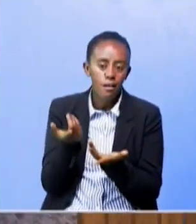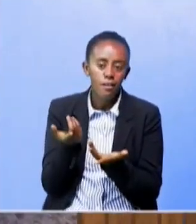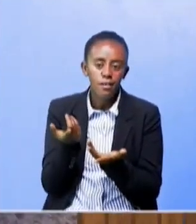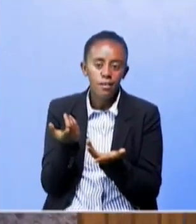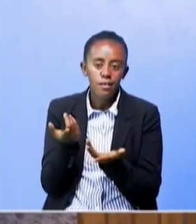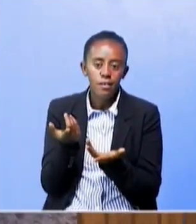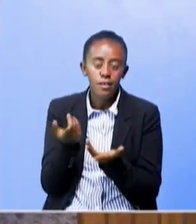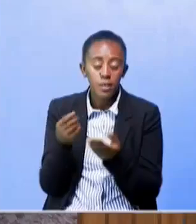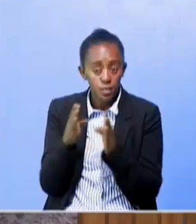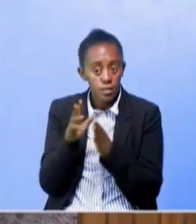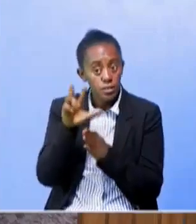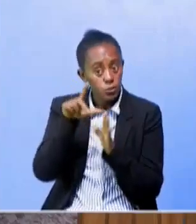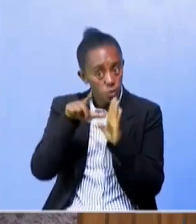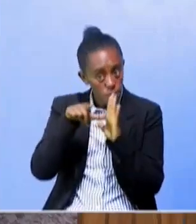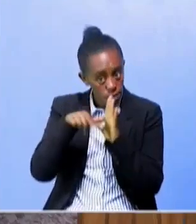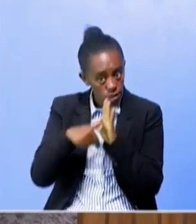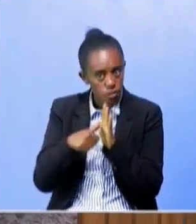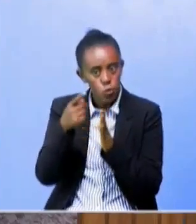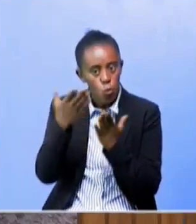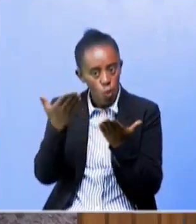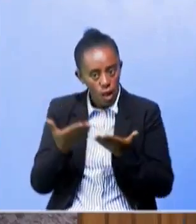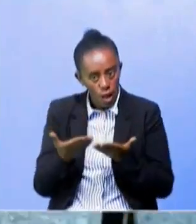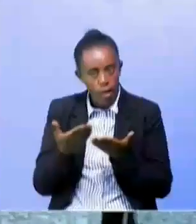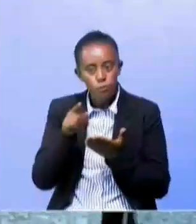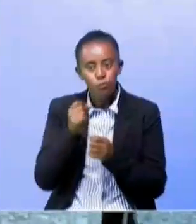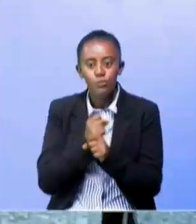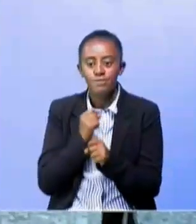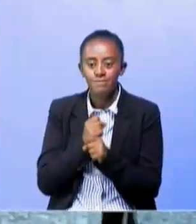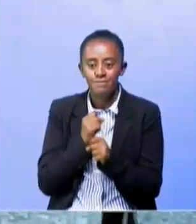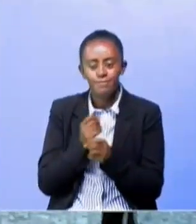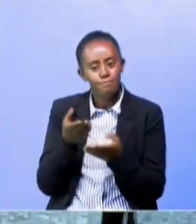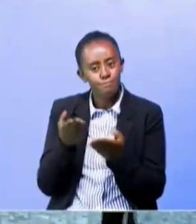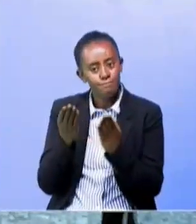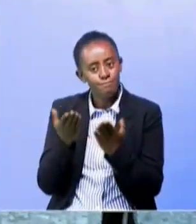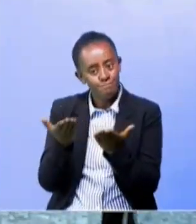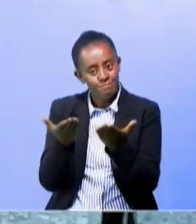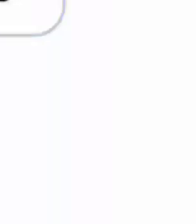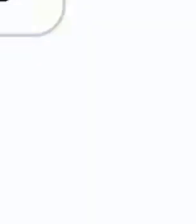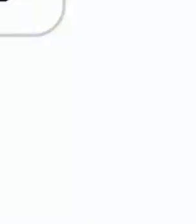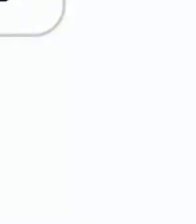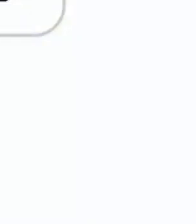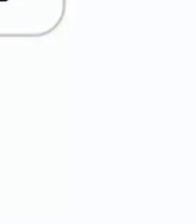you 3 minutes and you are welcome to do your task. Go on, please.